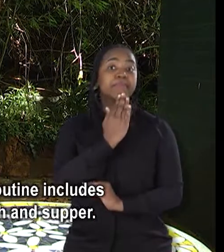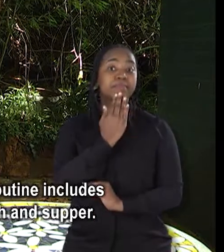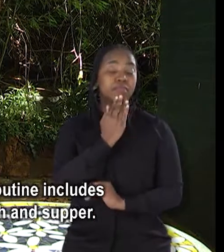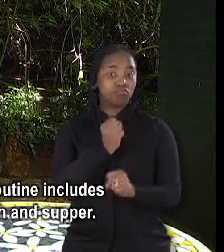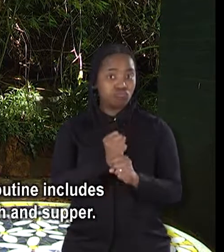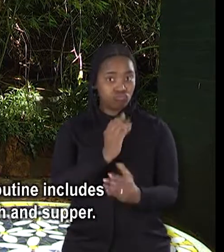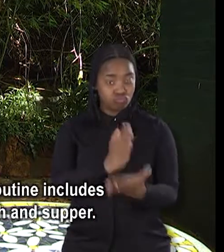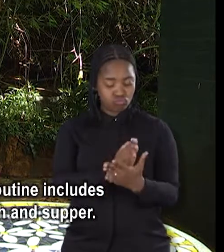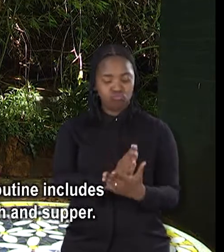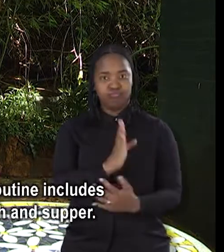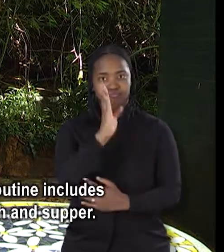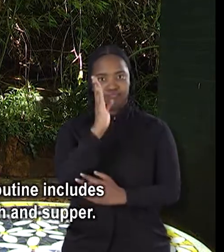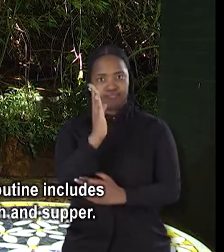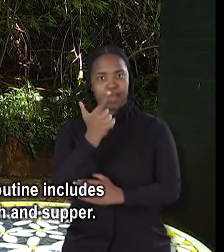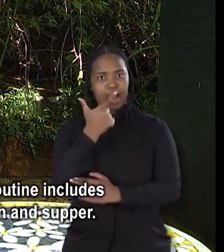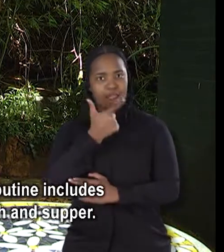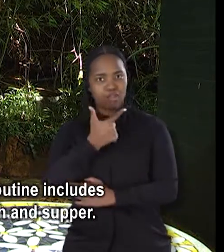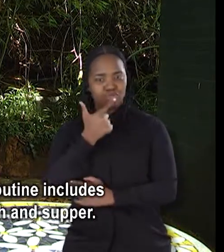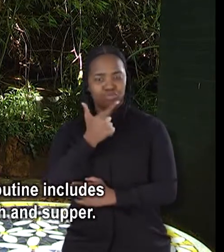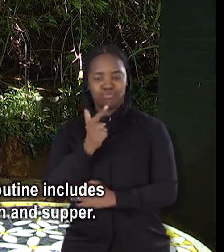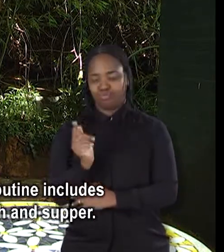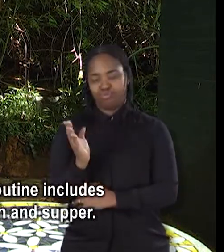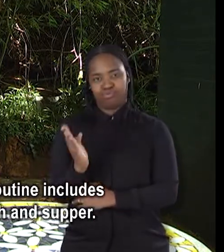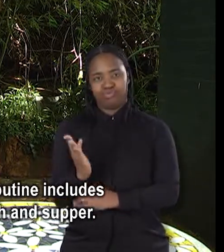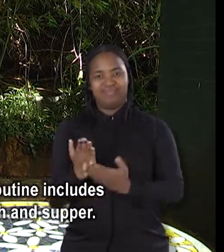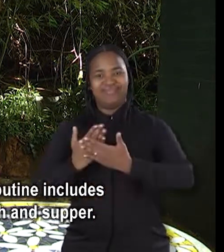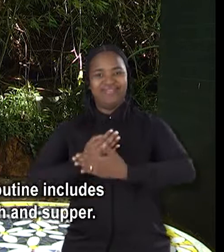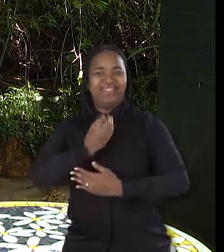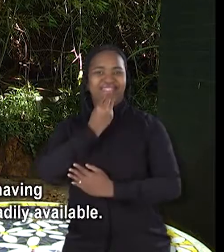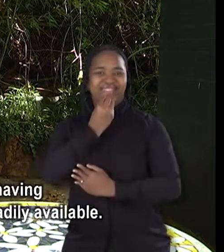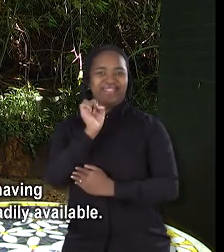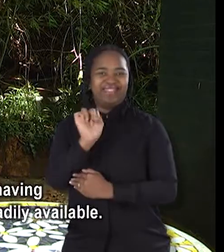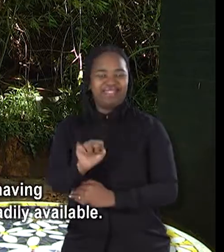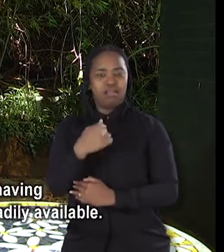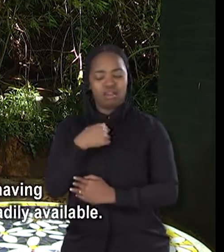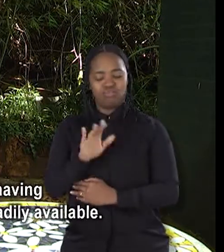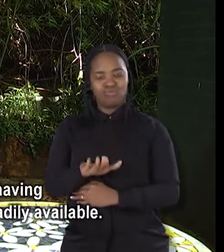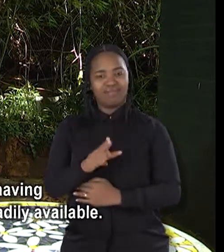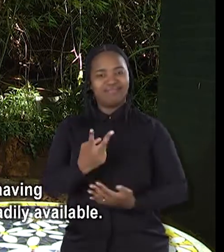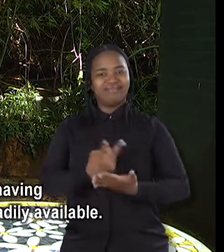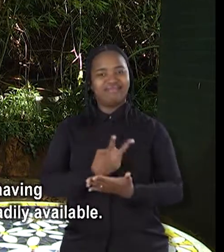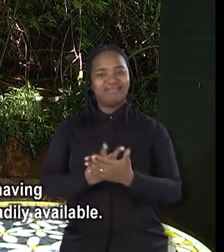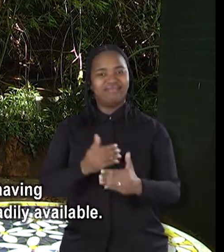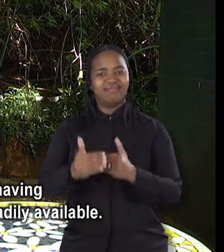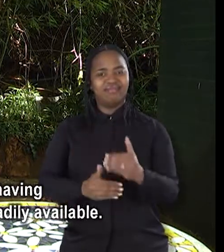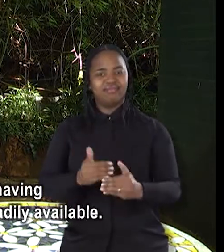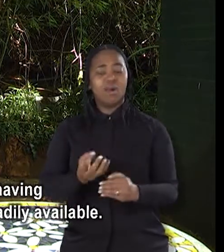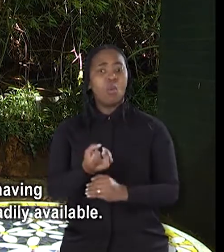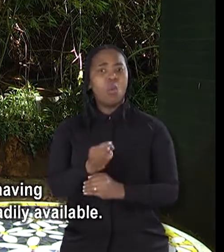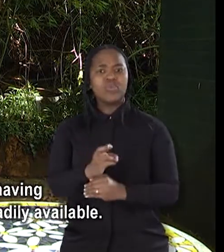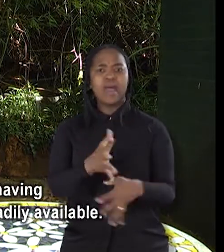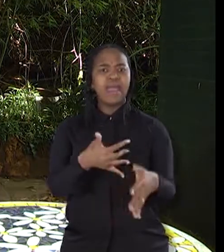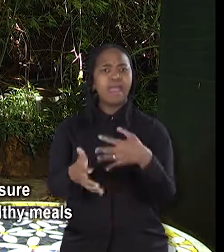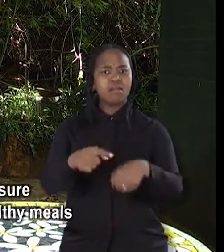have a routine where you give a child breakfast, lunch and supper Also don't have snack foods